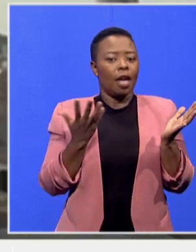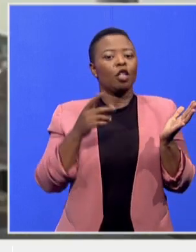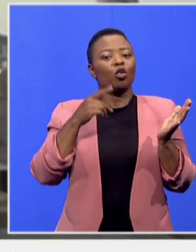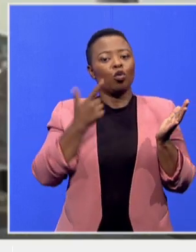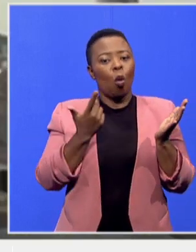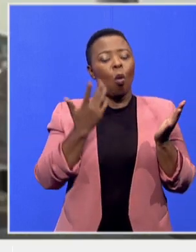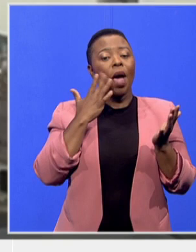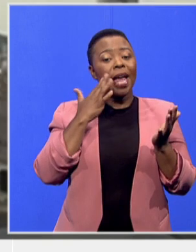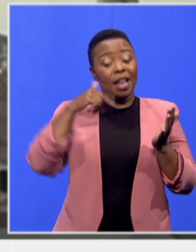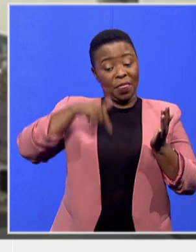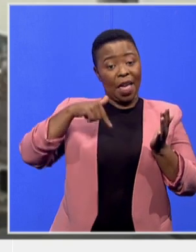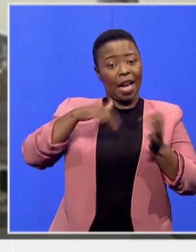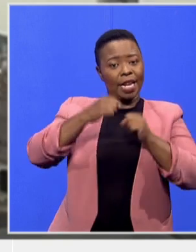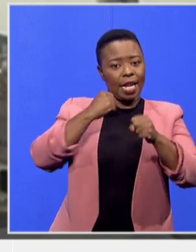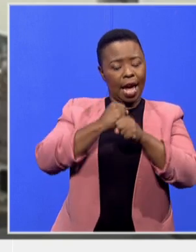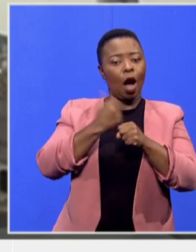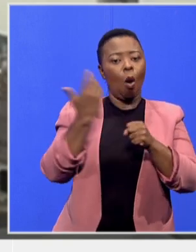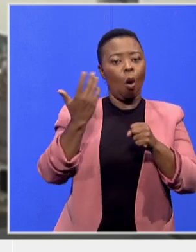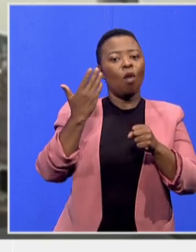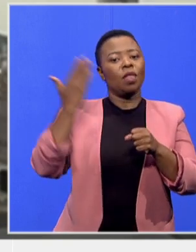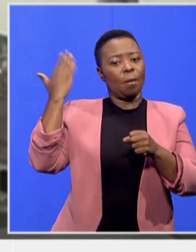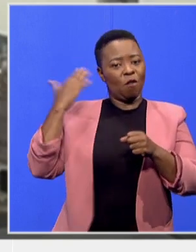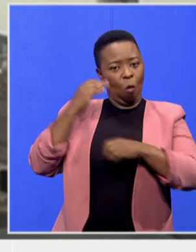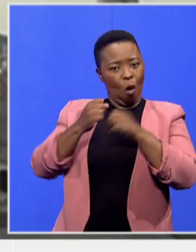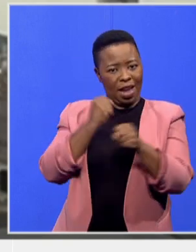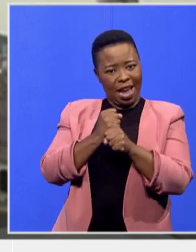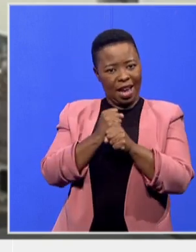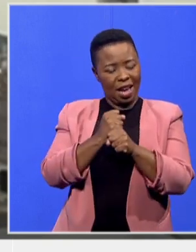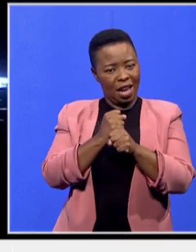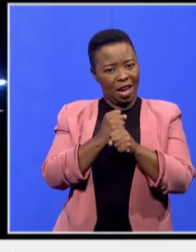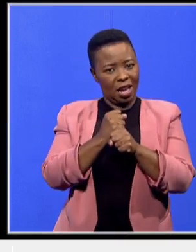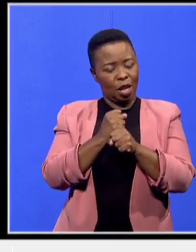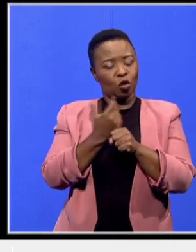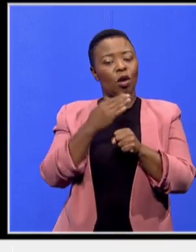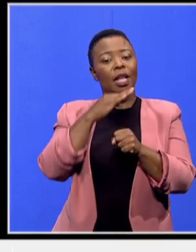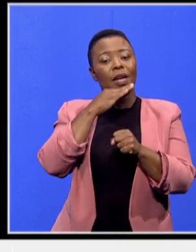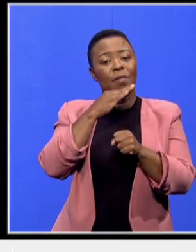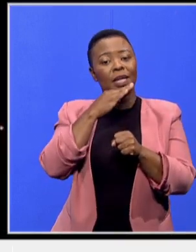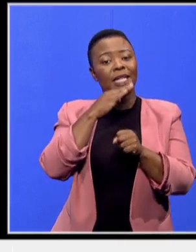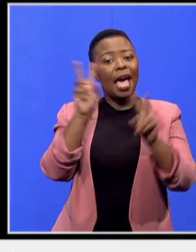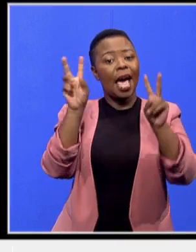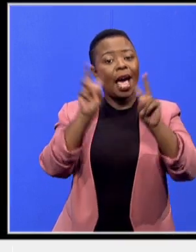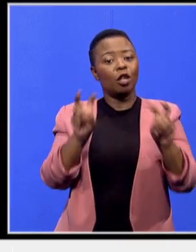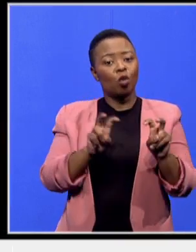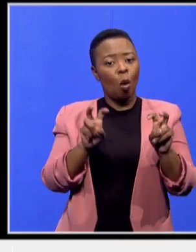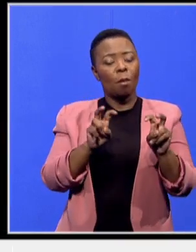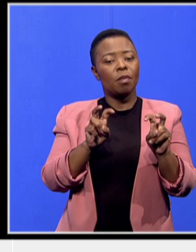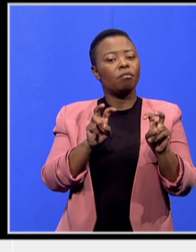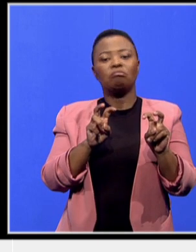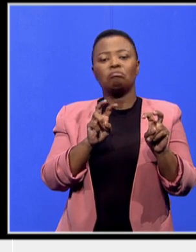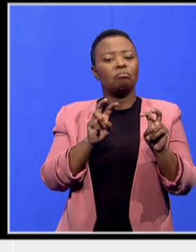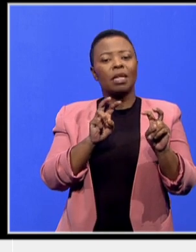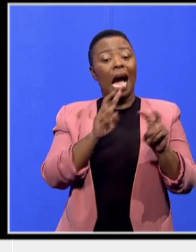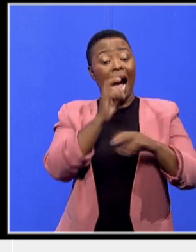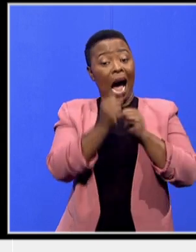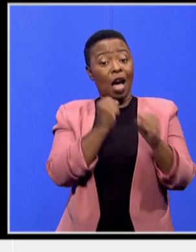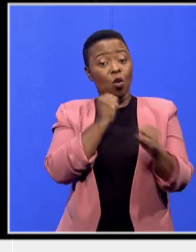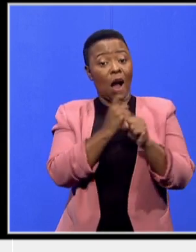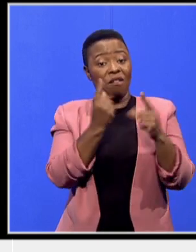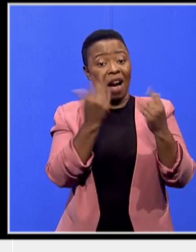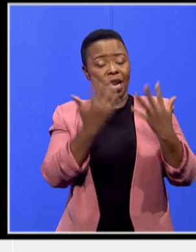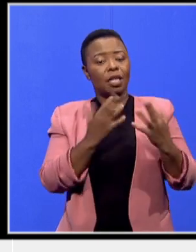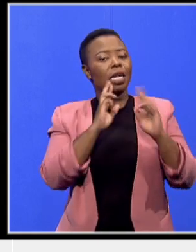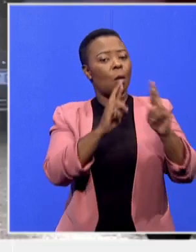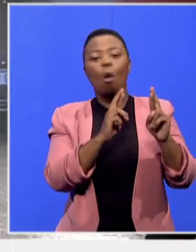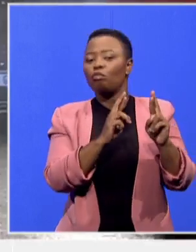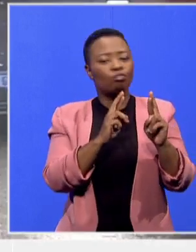year. What they've said now to Eskom is that you don't need to report that expenditure in your annual financial statements, but you